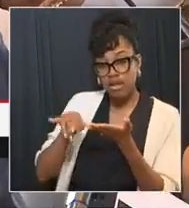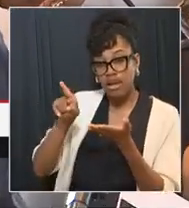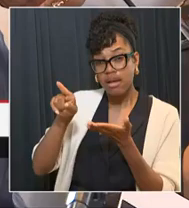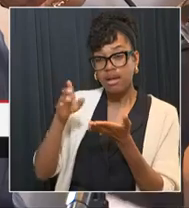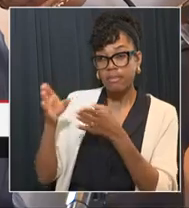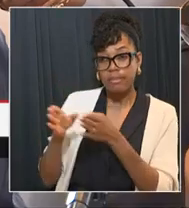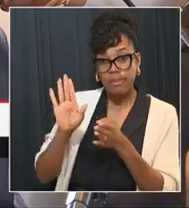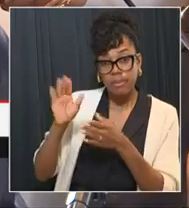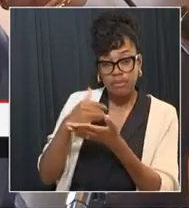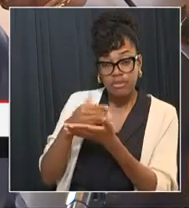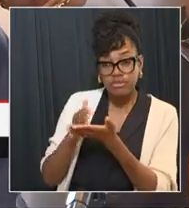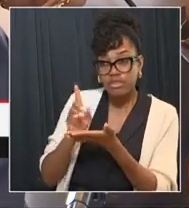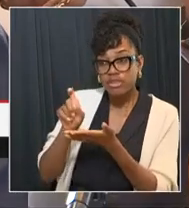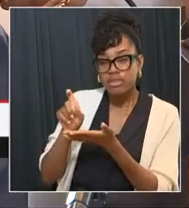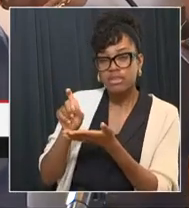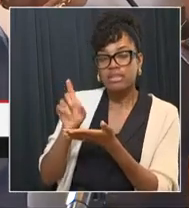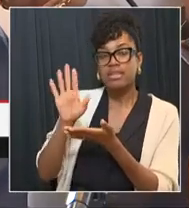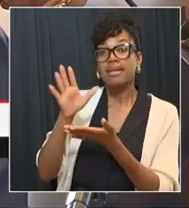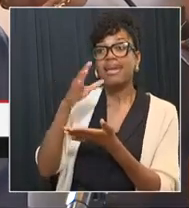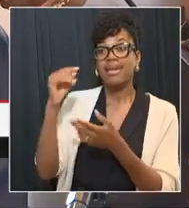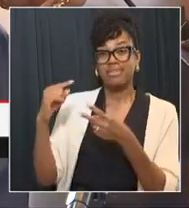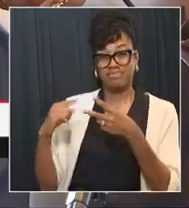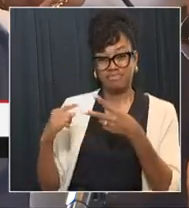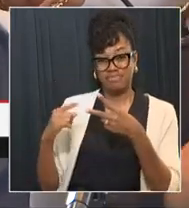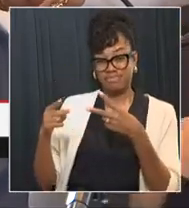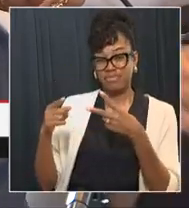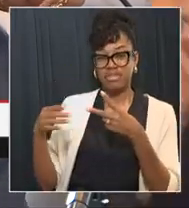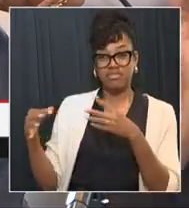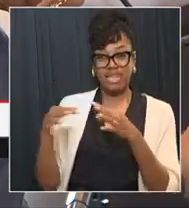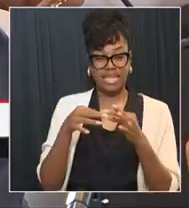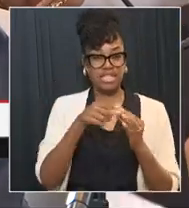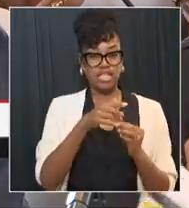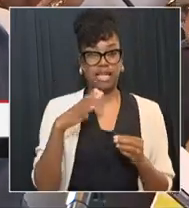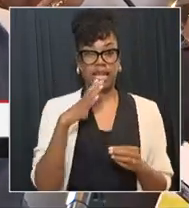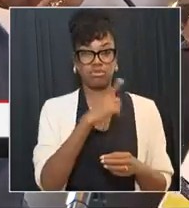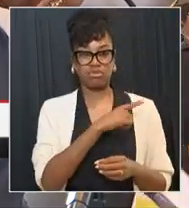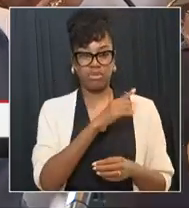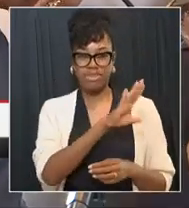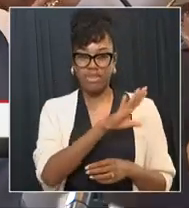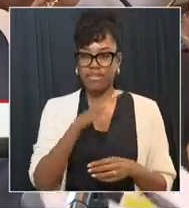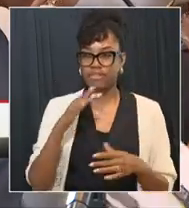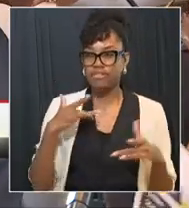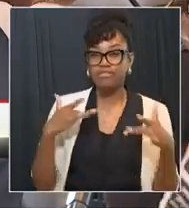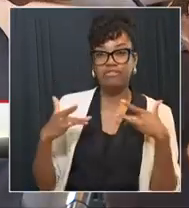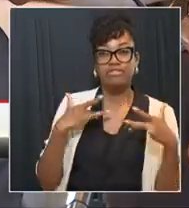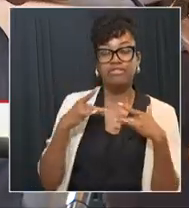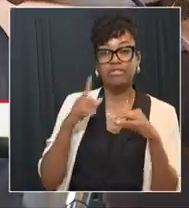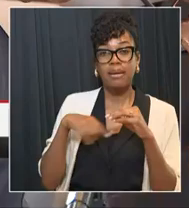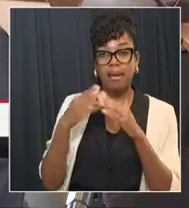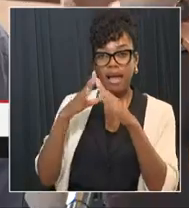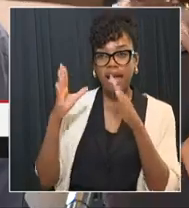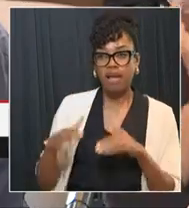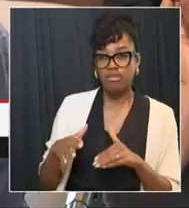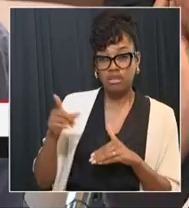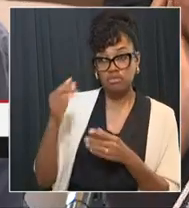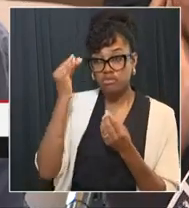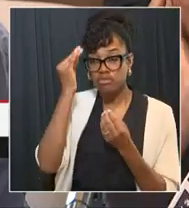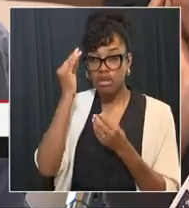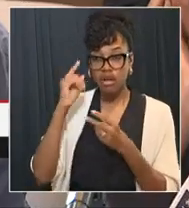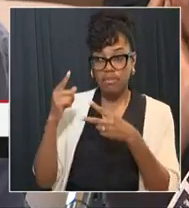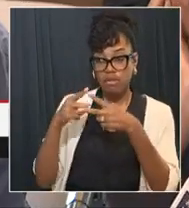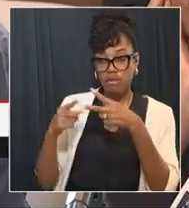and in terms of some of the concerns that the council has made, especially about housing?